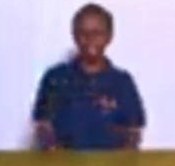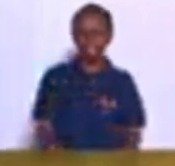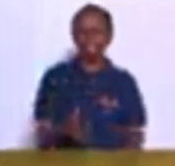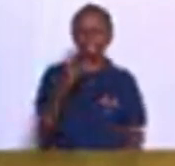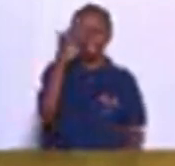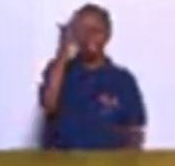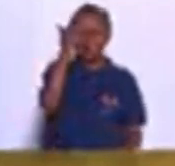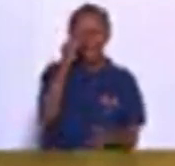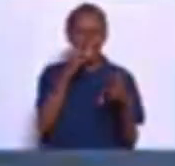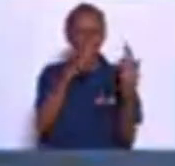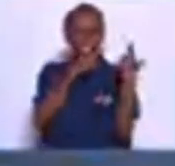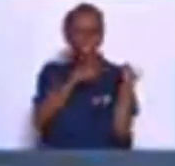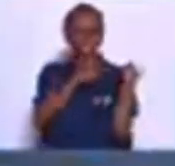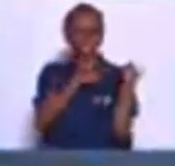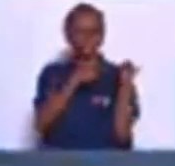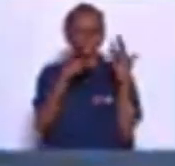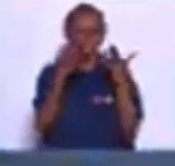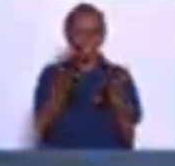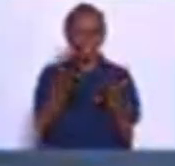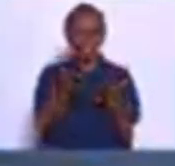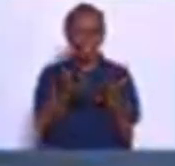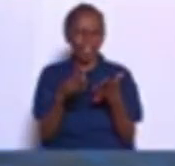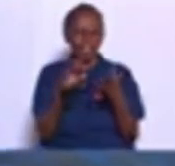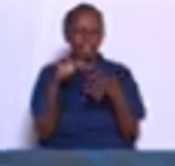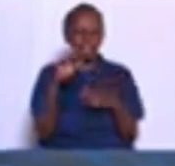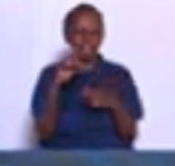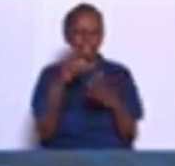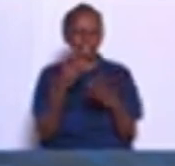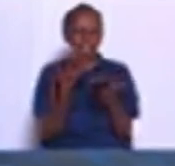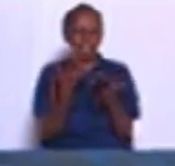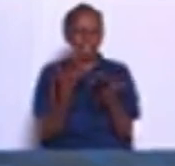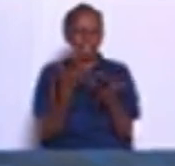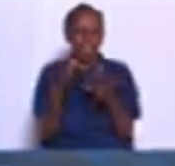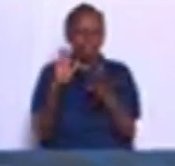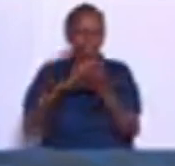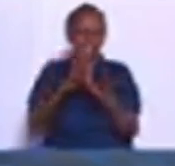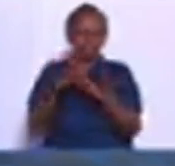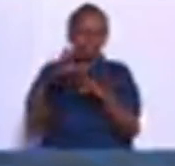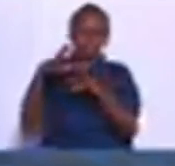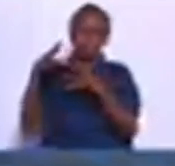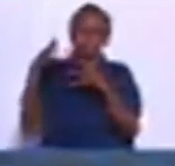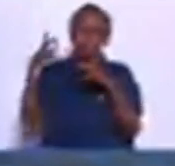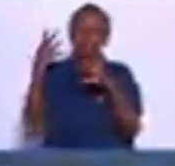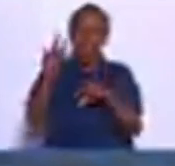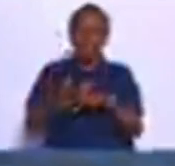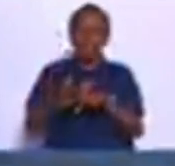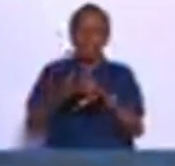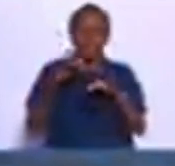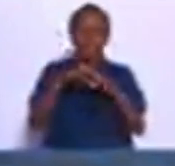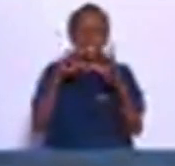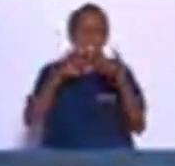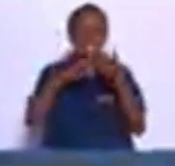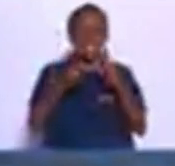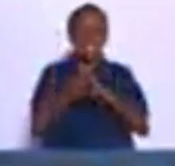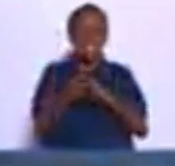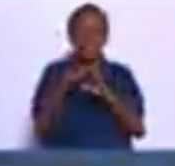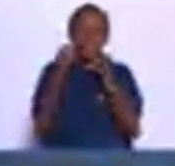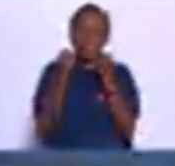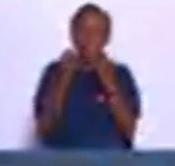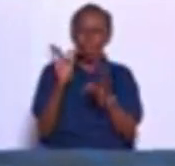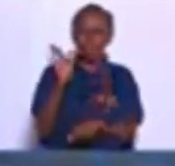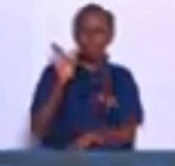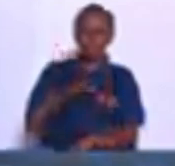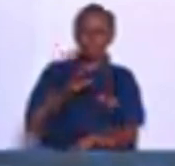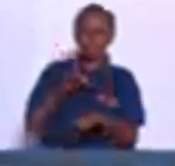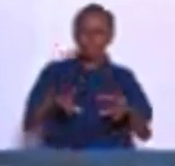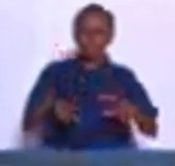While these roles are still fundamental, things have gotten much more complicated regarding relationships. Most women do not